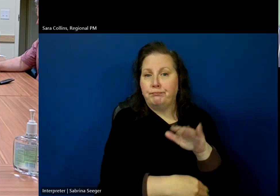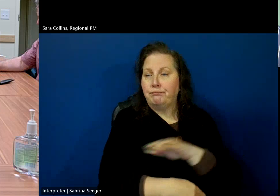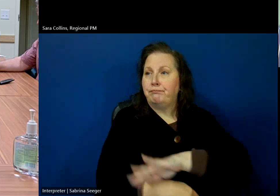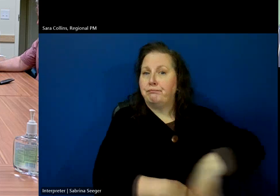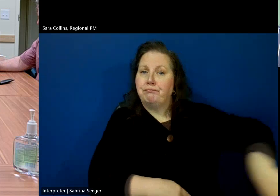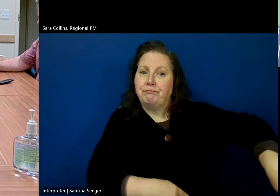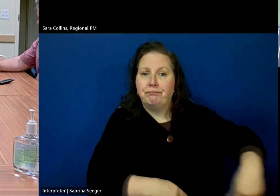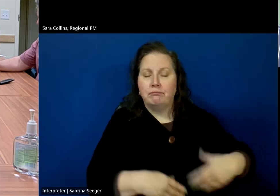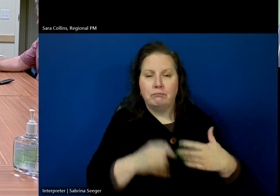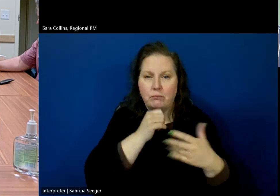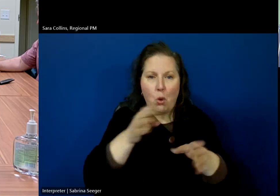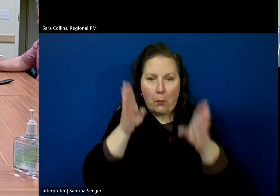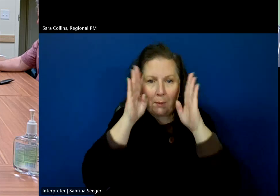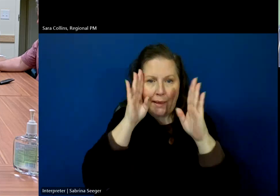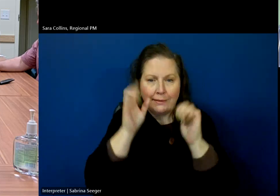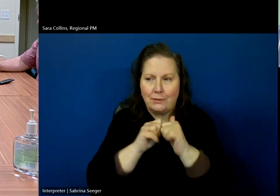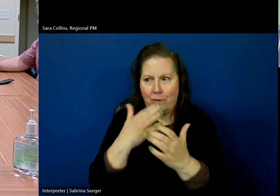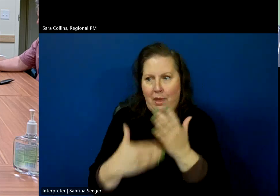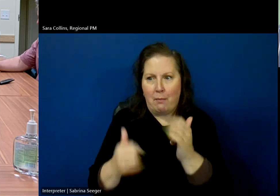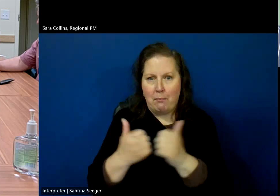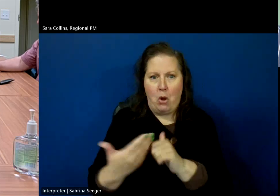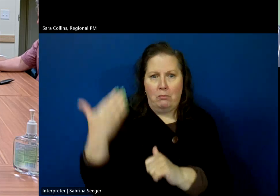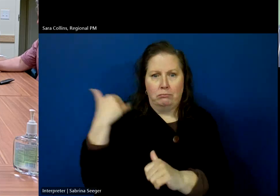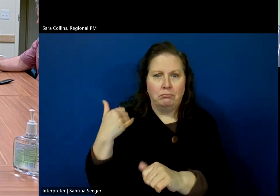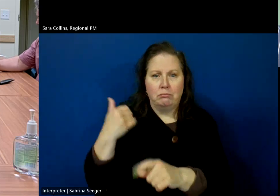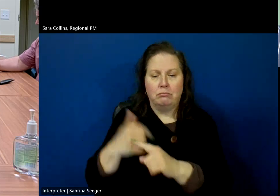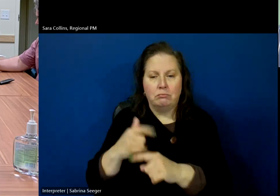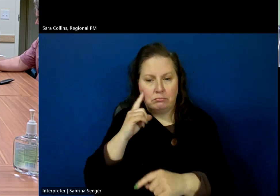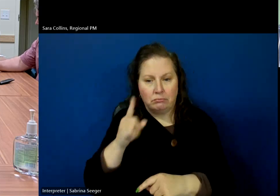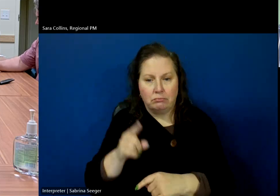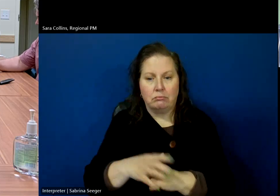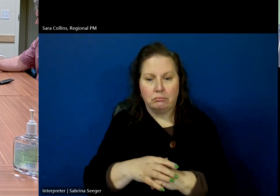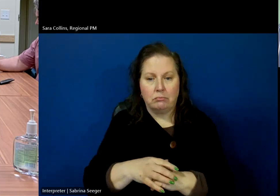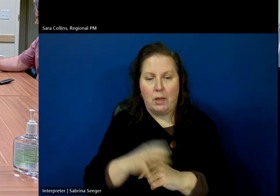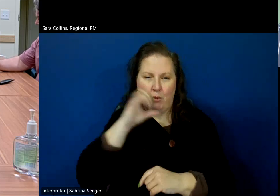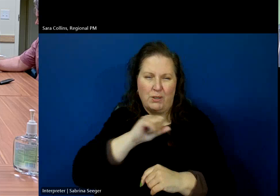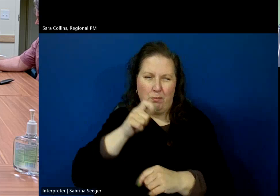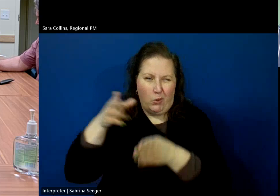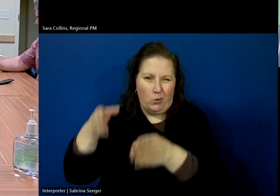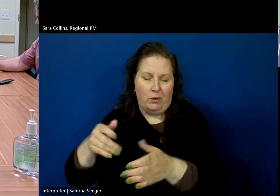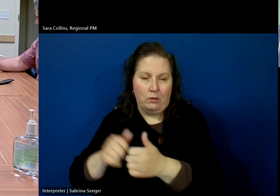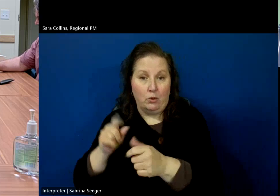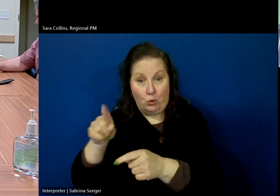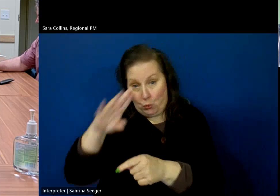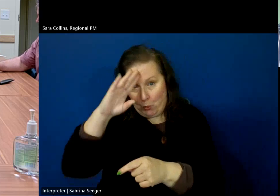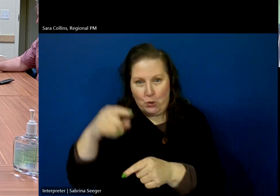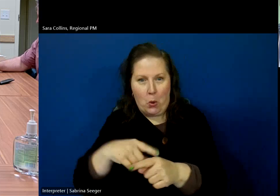table. Whoever was doing that, I presume it was Corey. You would know if you were doing it.